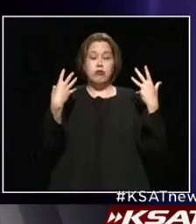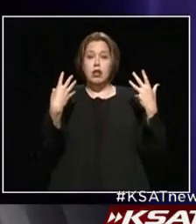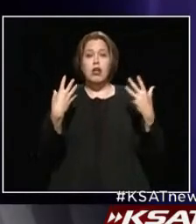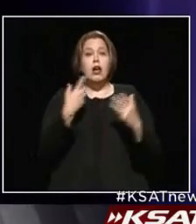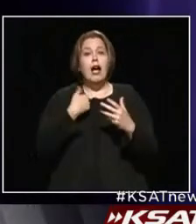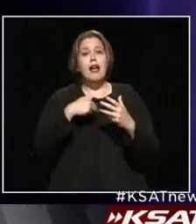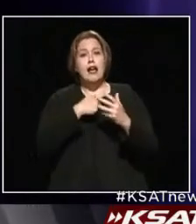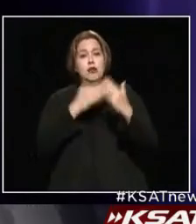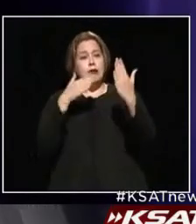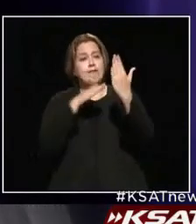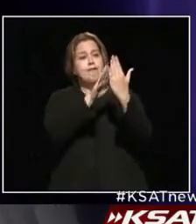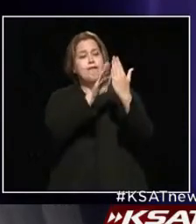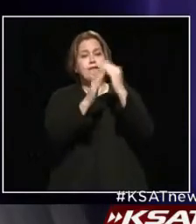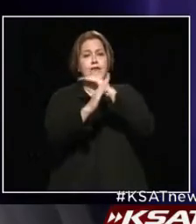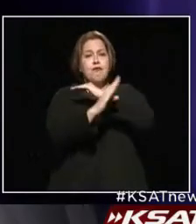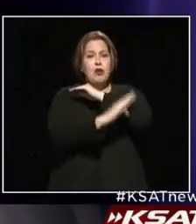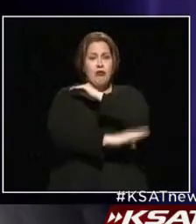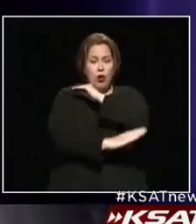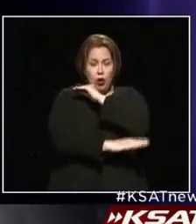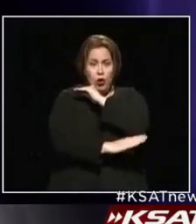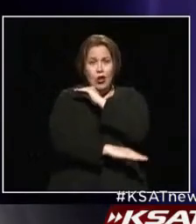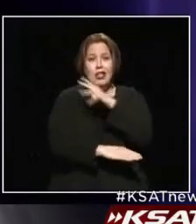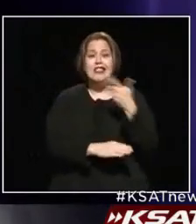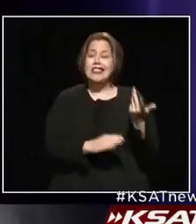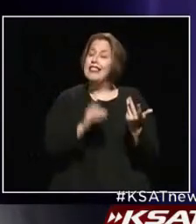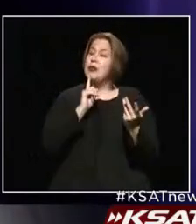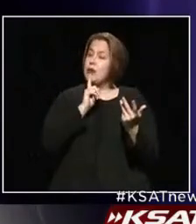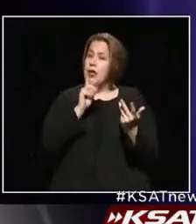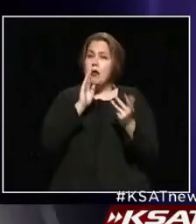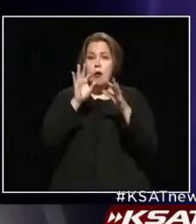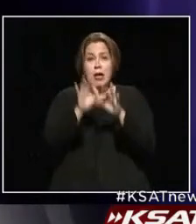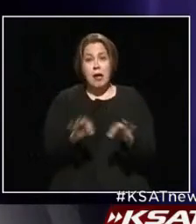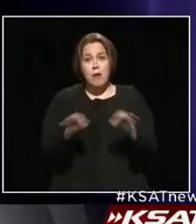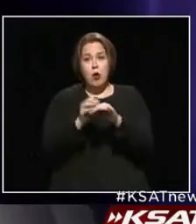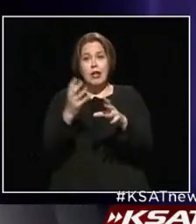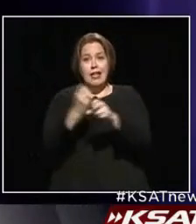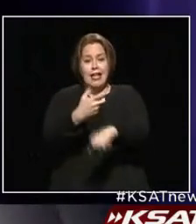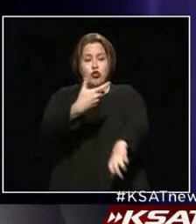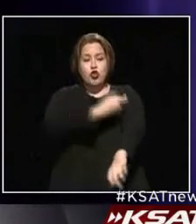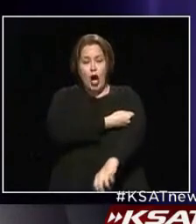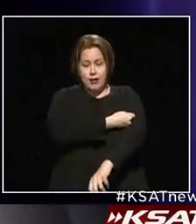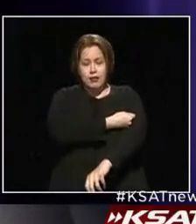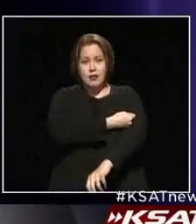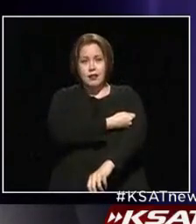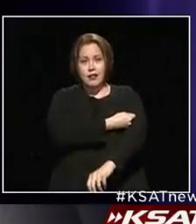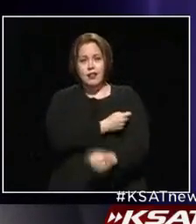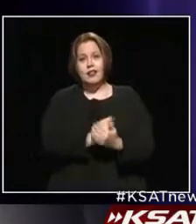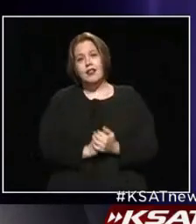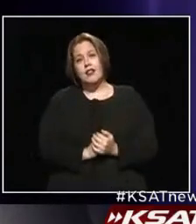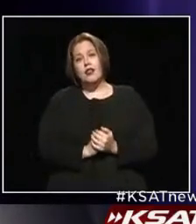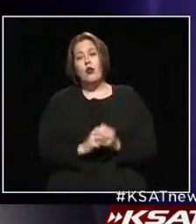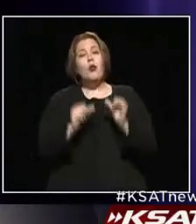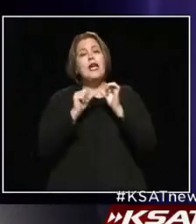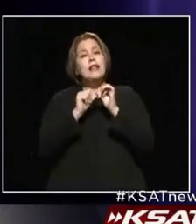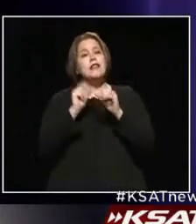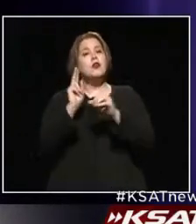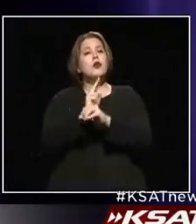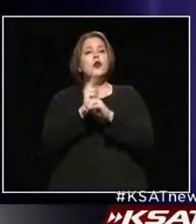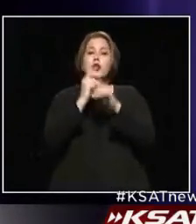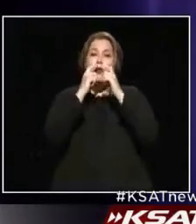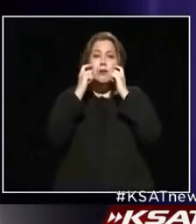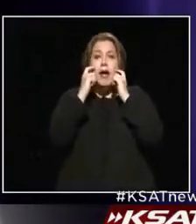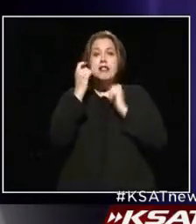into the fall of the year, it's going to really be important that you get your shots and that we continue to use the face mask.